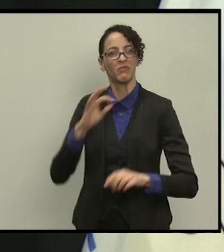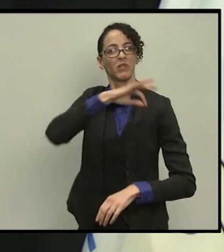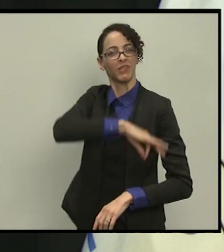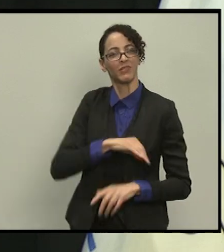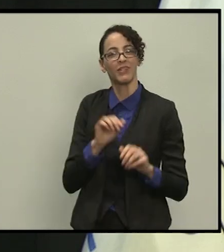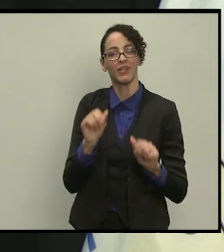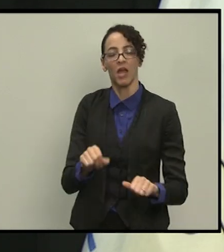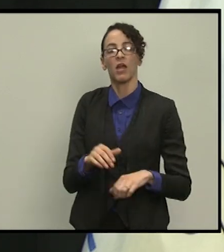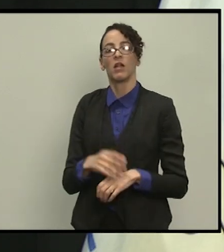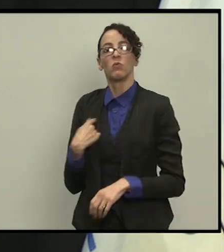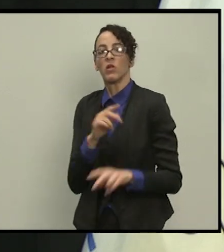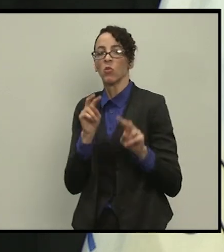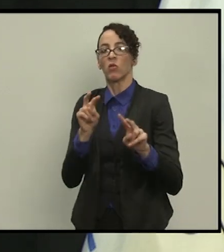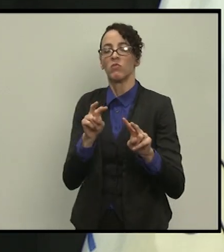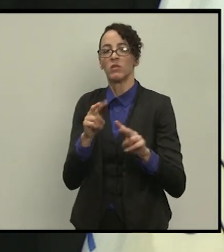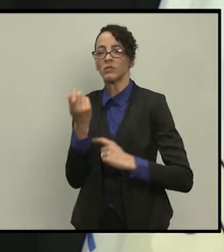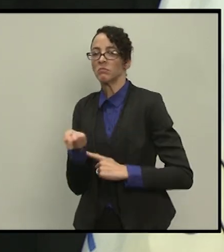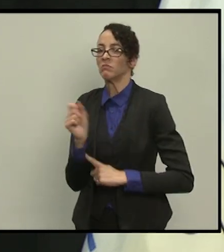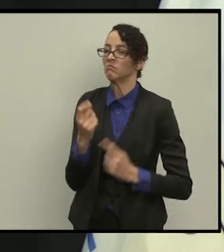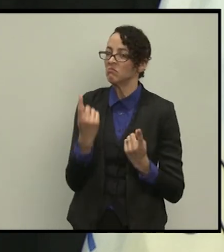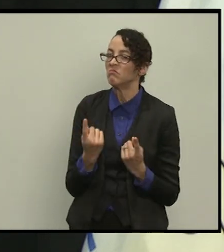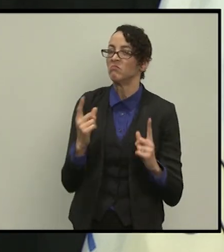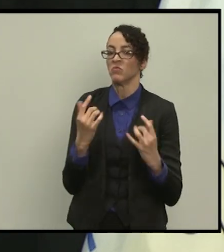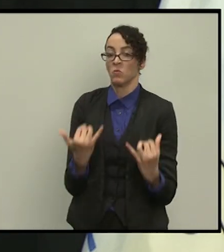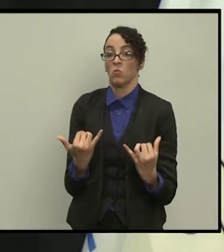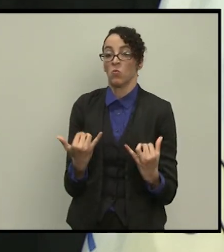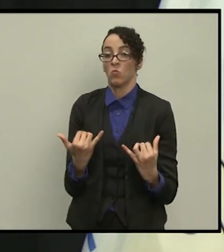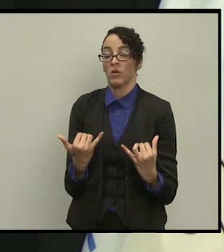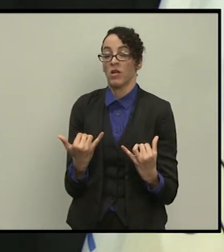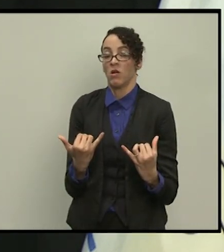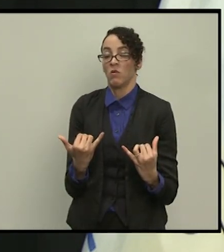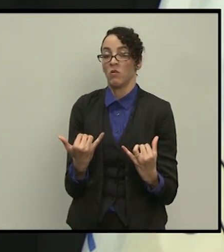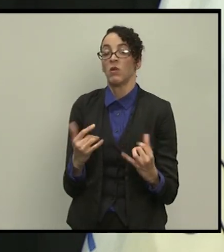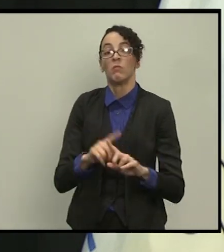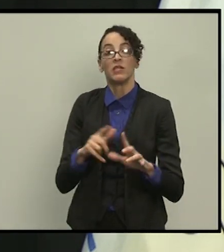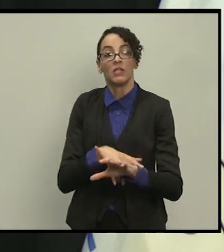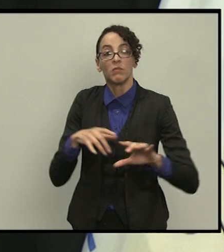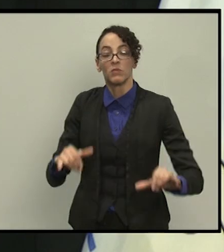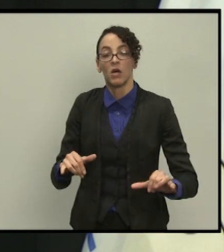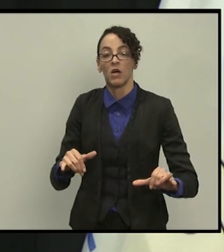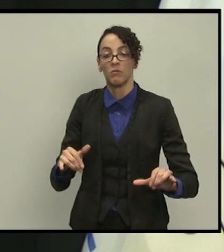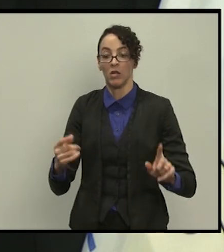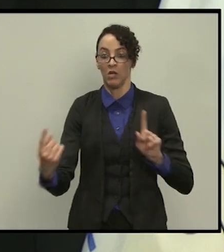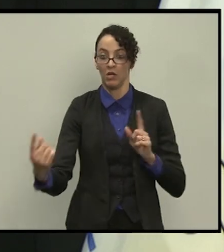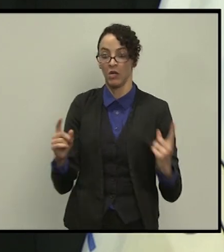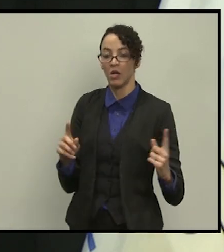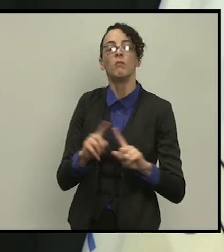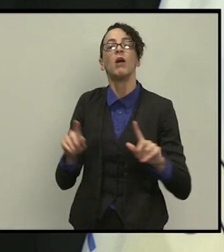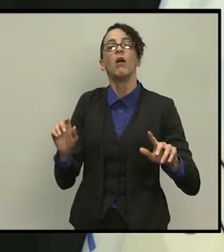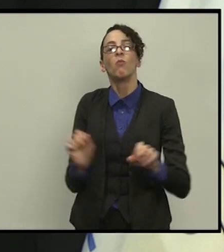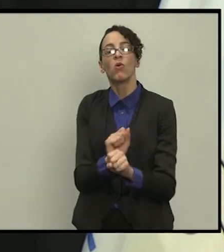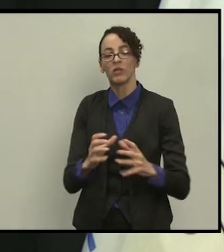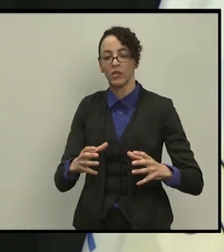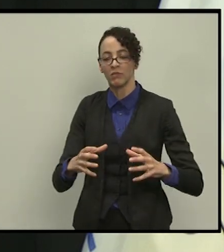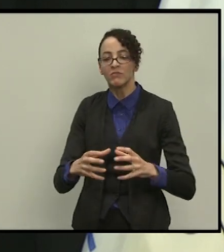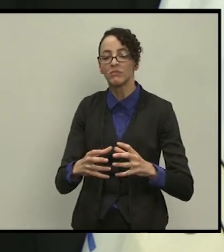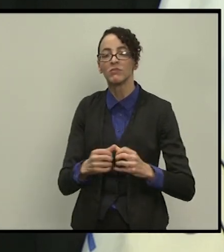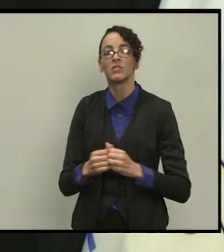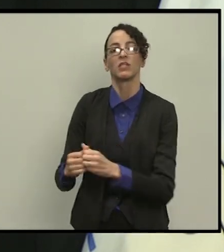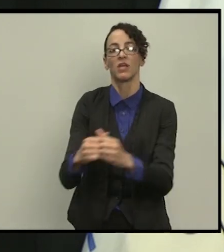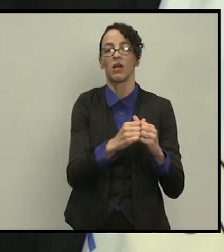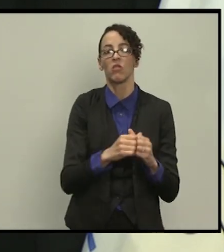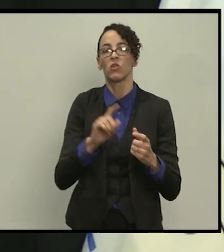point in time, but staying connected and working collectively to address the disparities that have only been heightened during